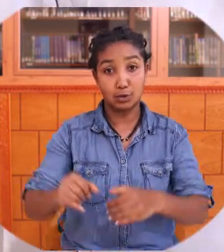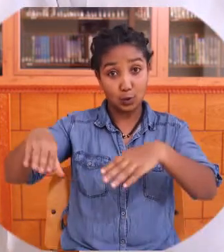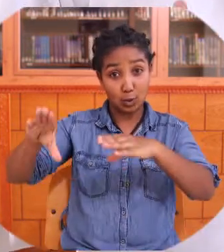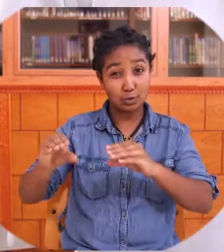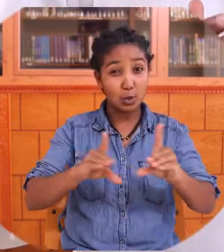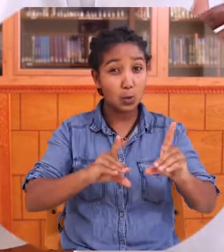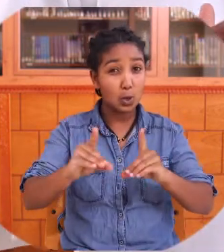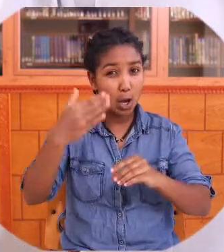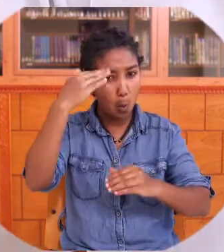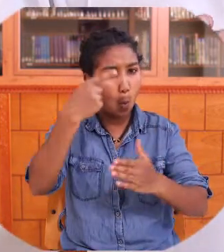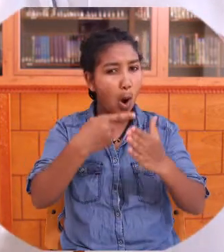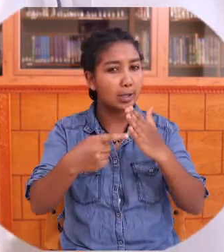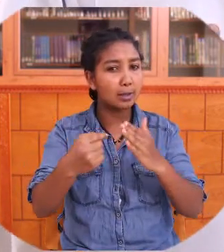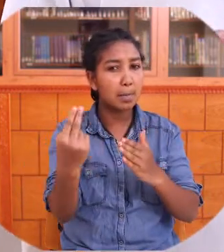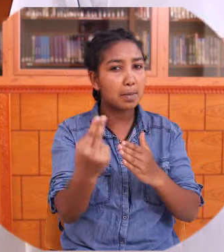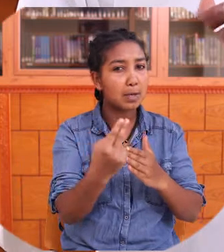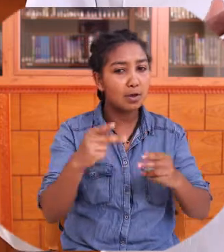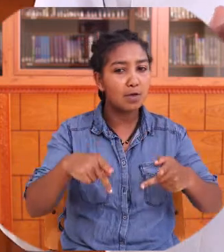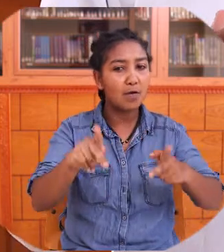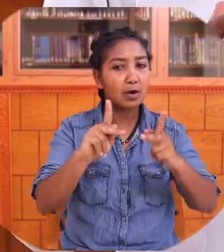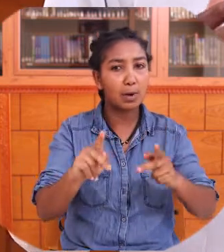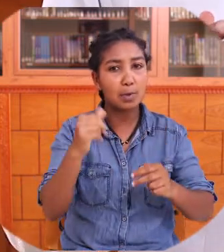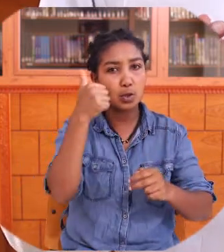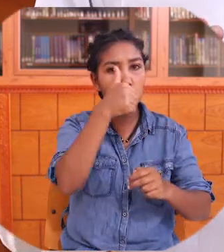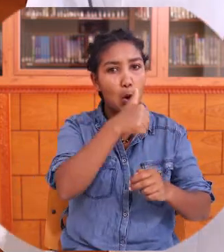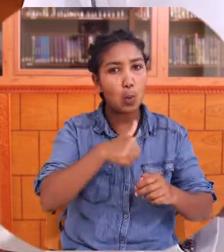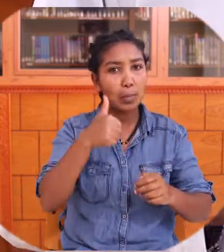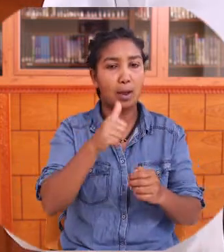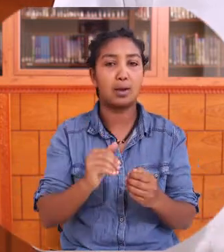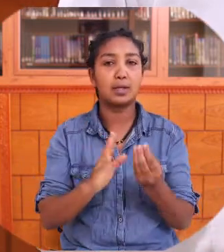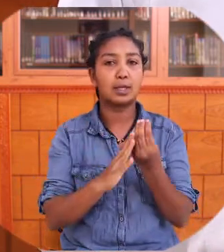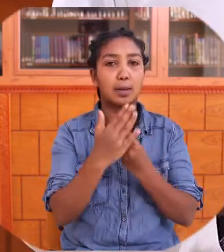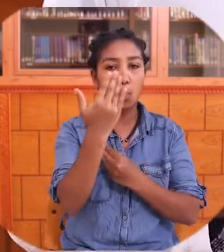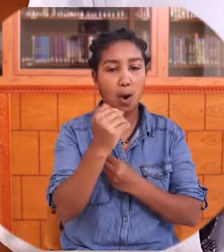Students, do you know for what purpose do you think farmers in Ethiopia keep farm animals?